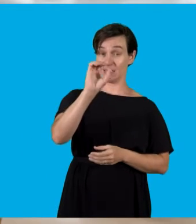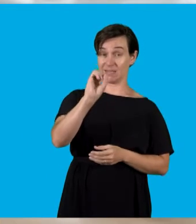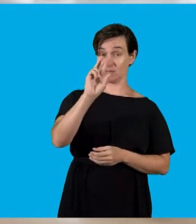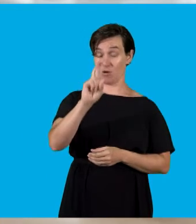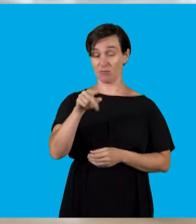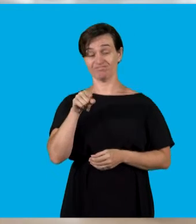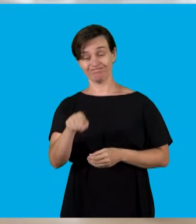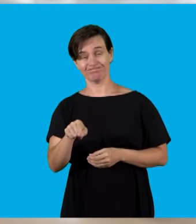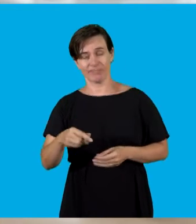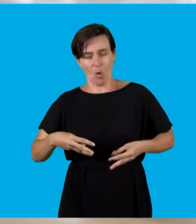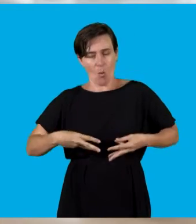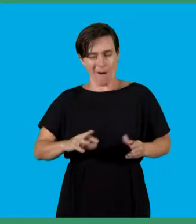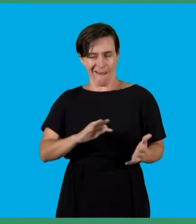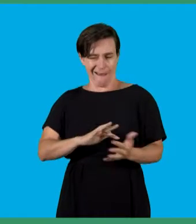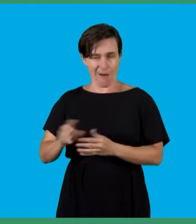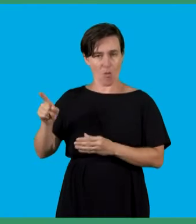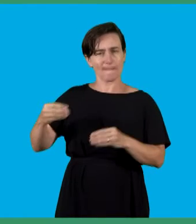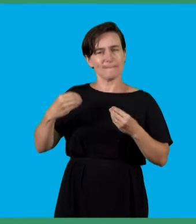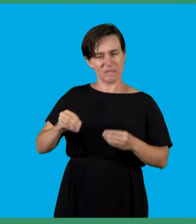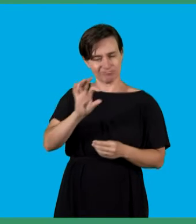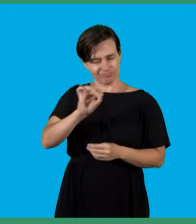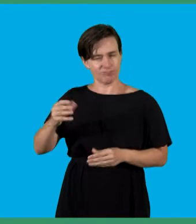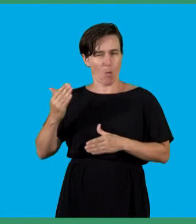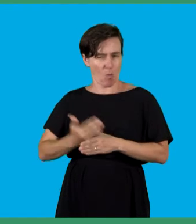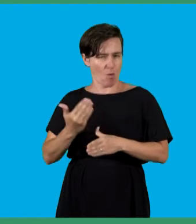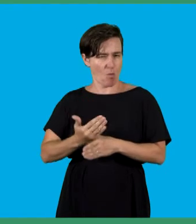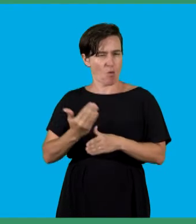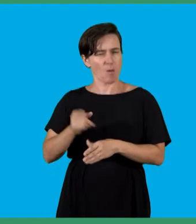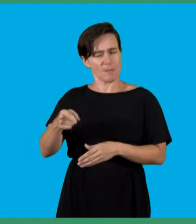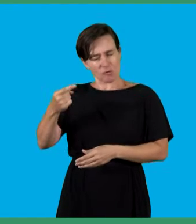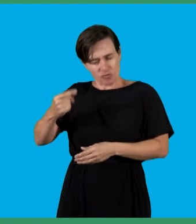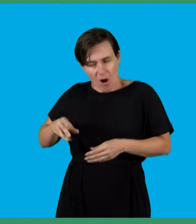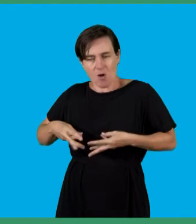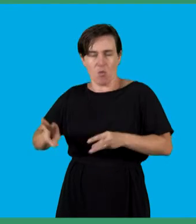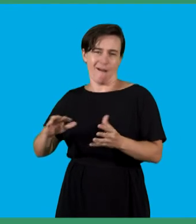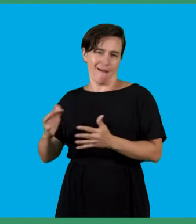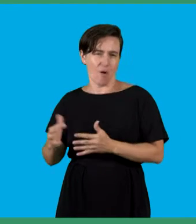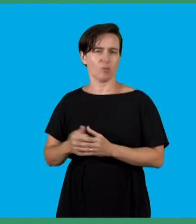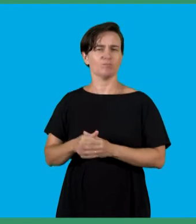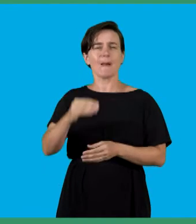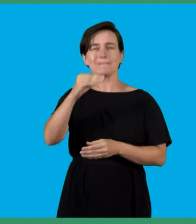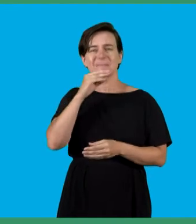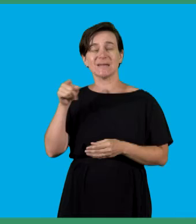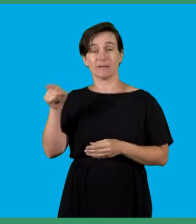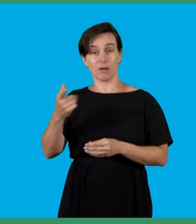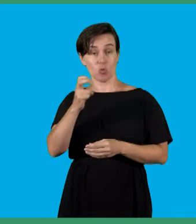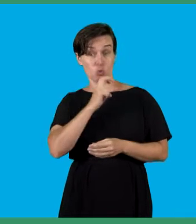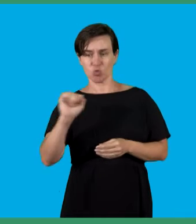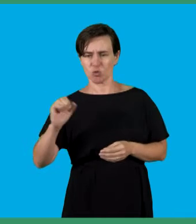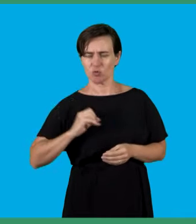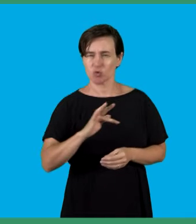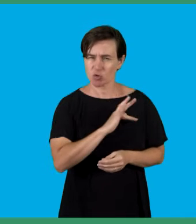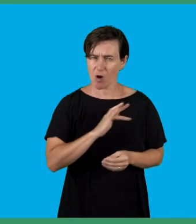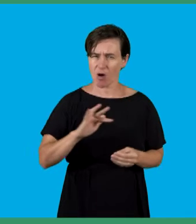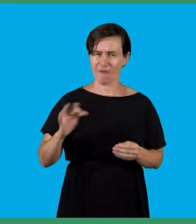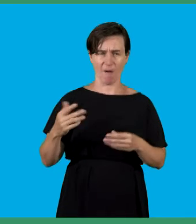CSR is also the way in which a business conducts its operations ethically and morally. That is how they use